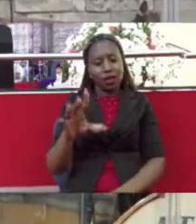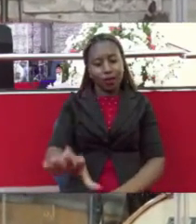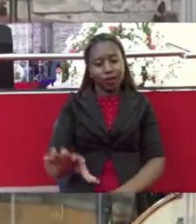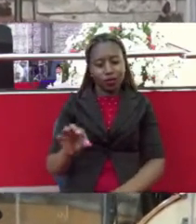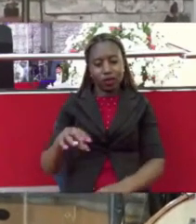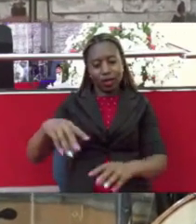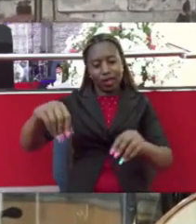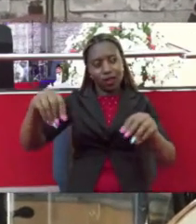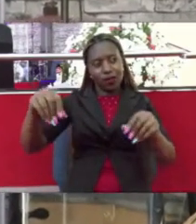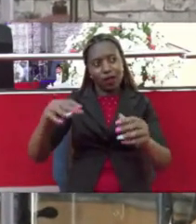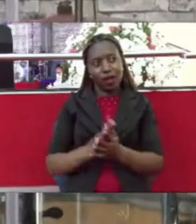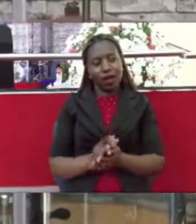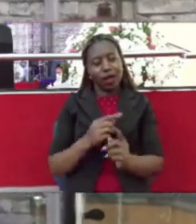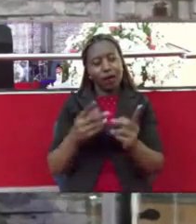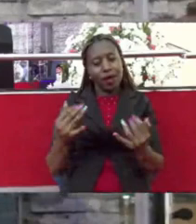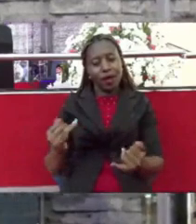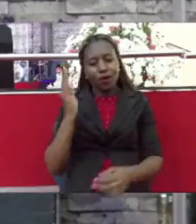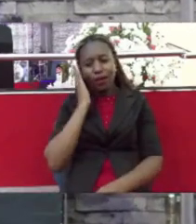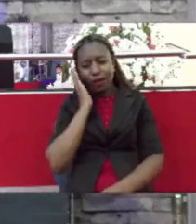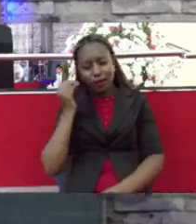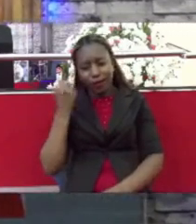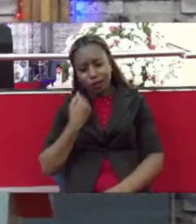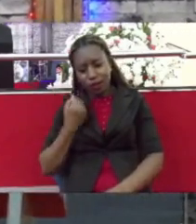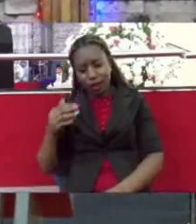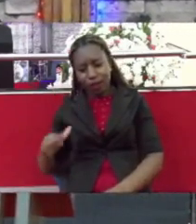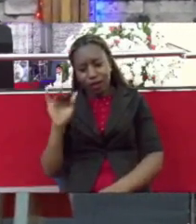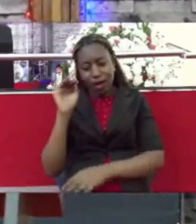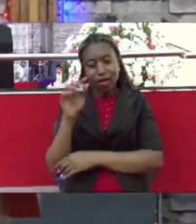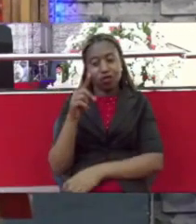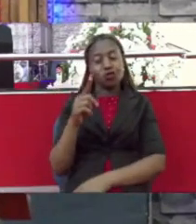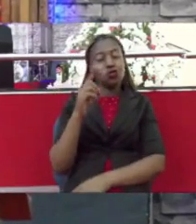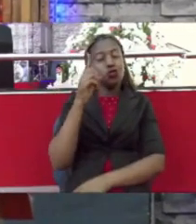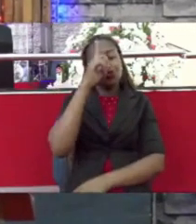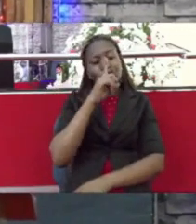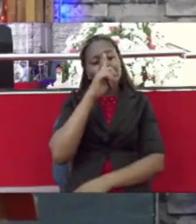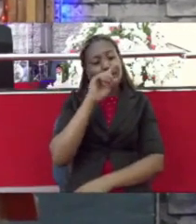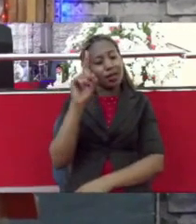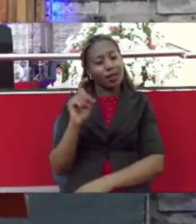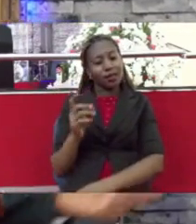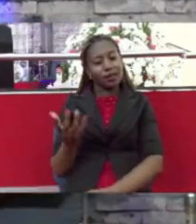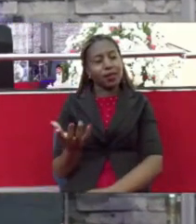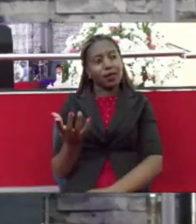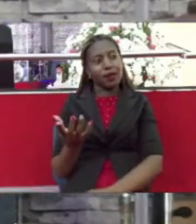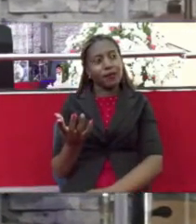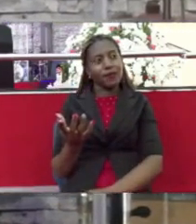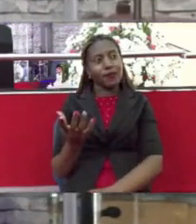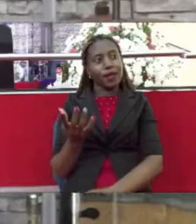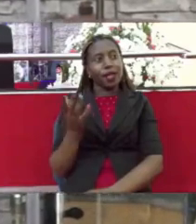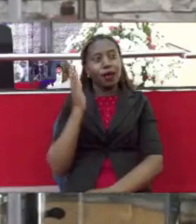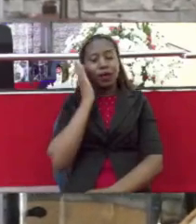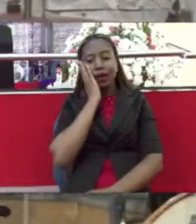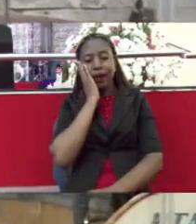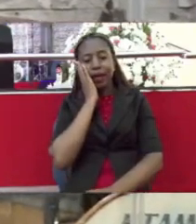mama, "Je, wewe uko serious?" And then the mother asked, mama akamuliza, "Take these eggs." Basi,